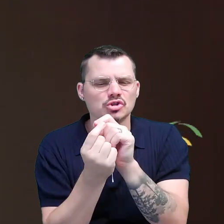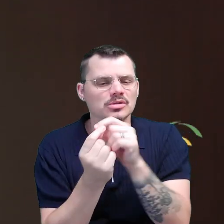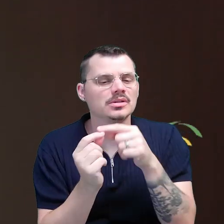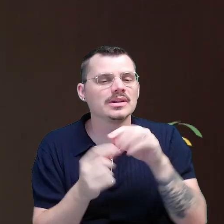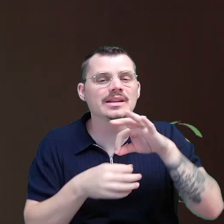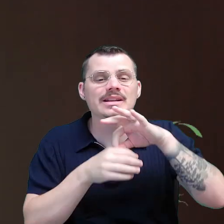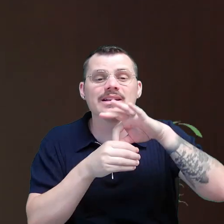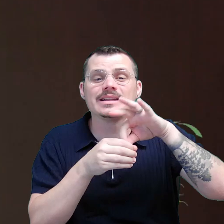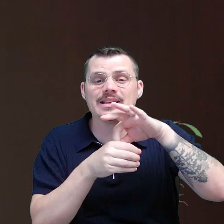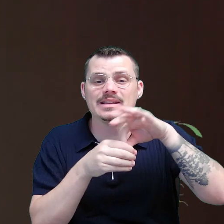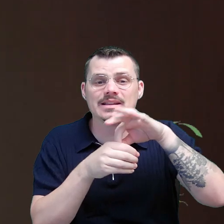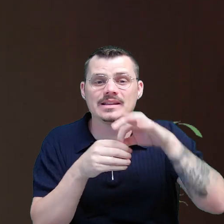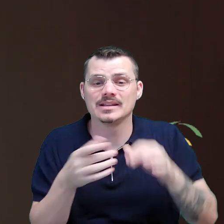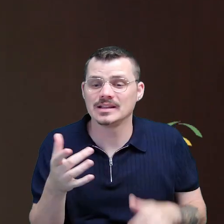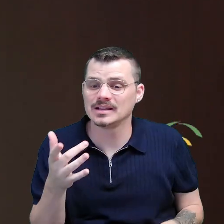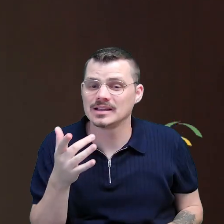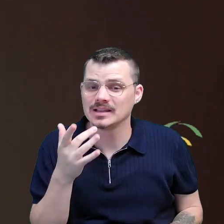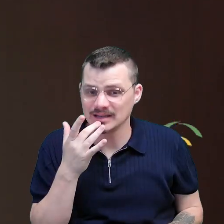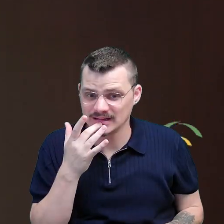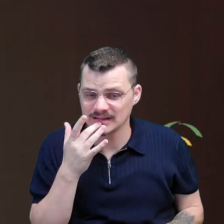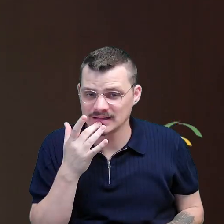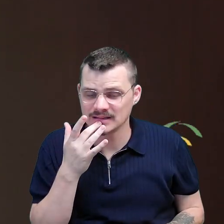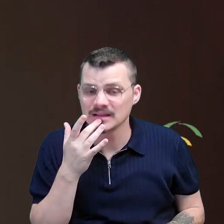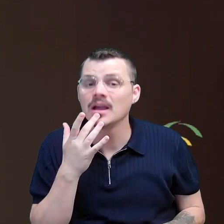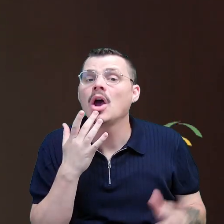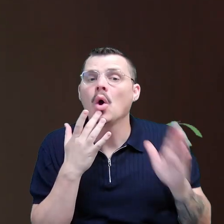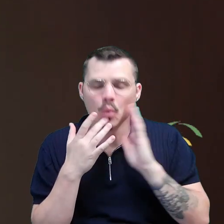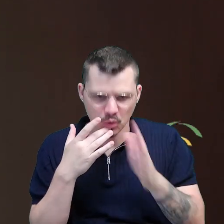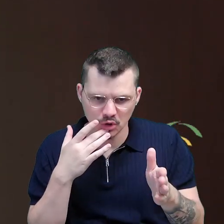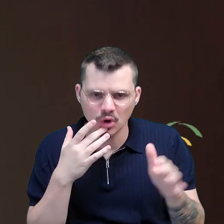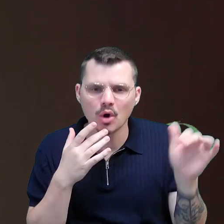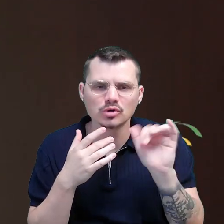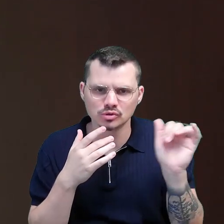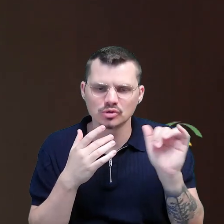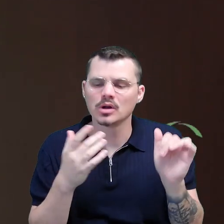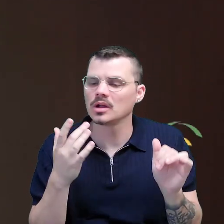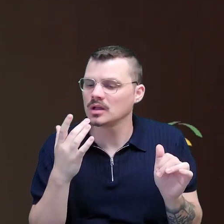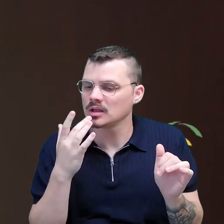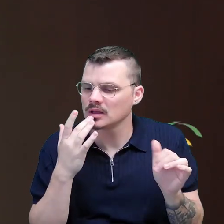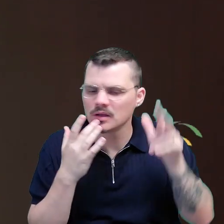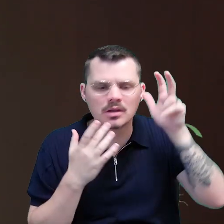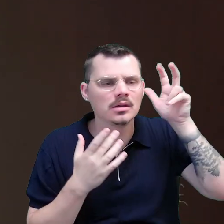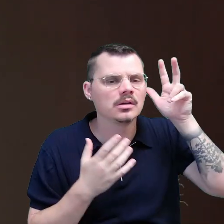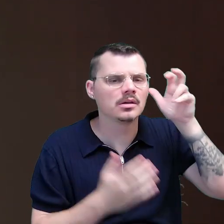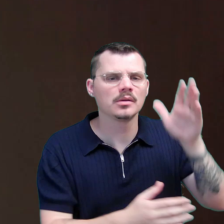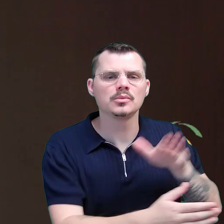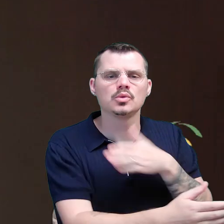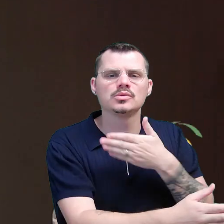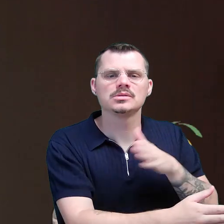tea, he also had the sense that he was hearing music.